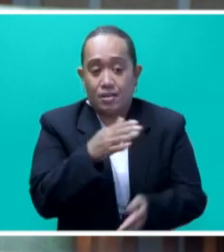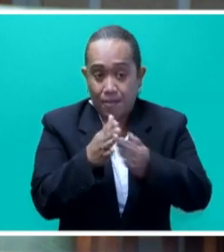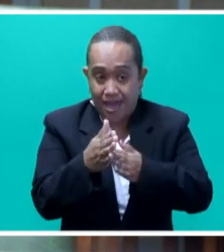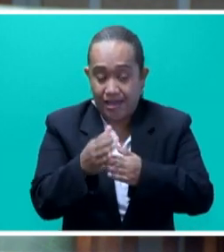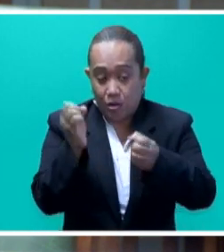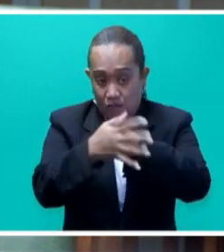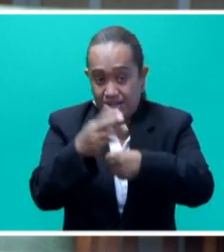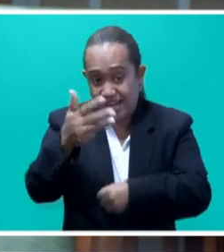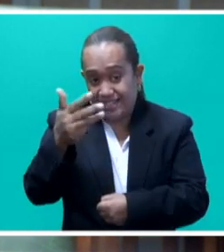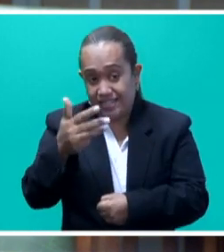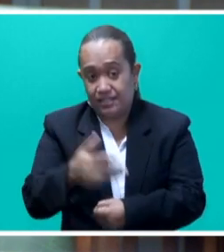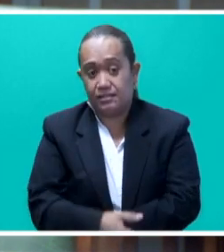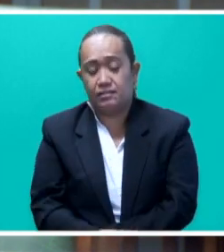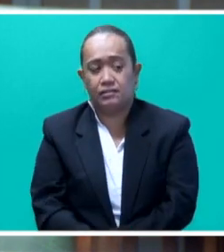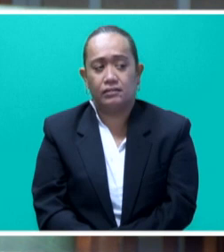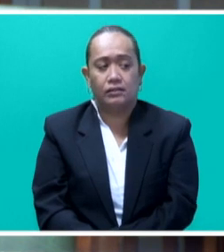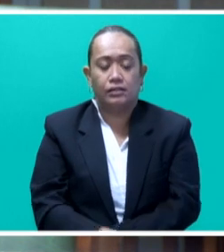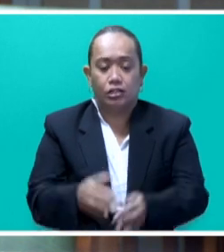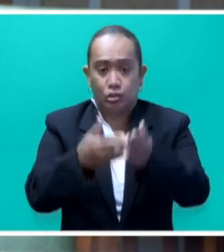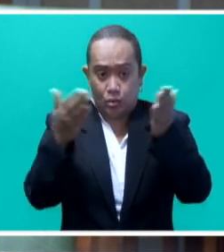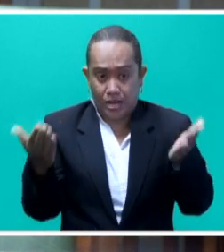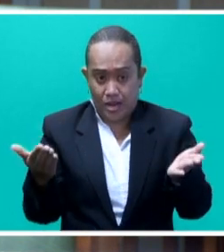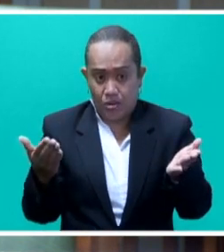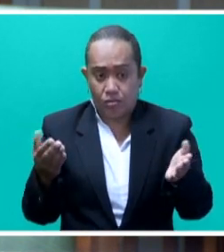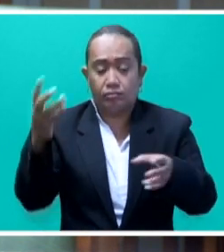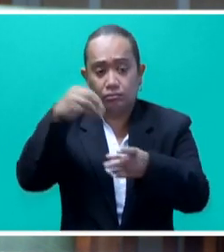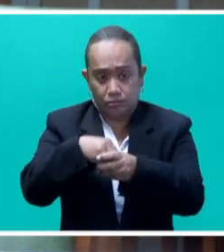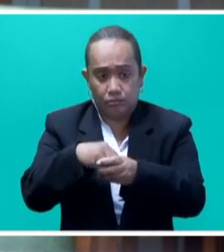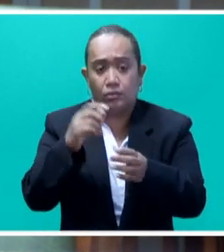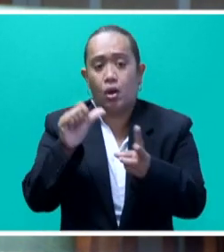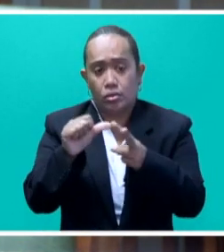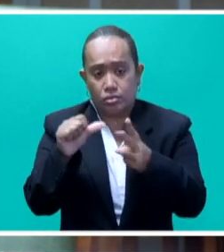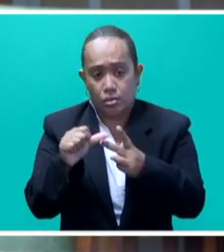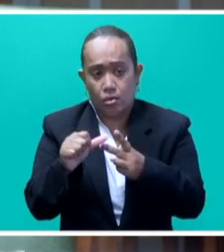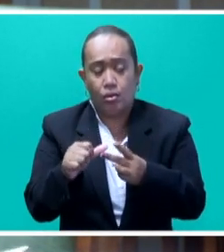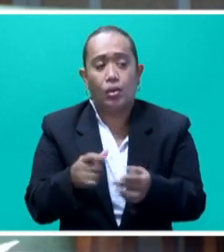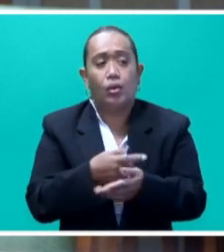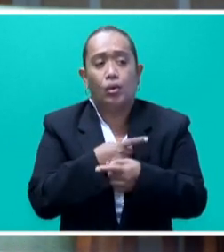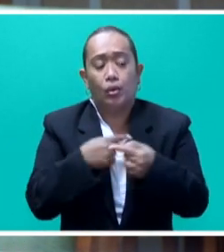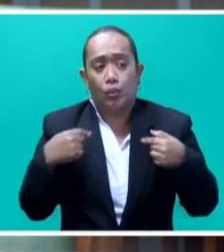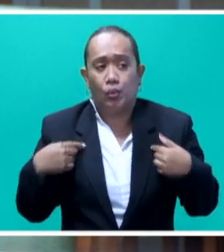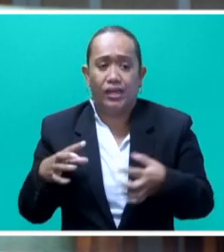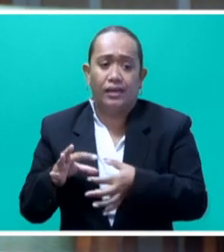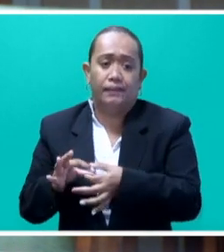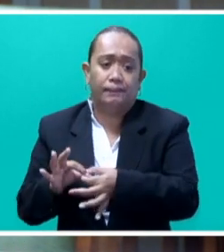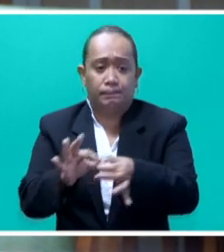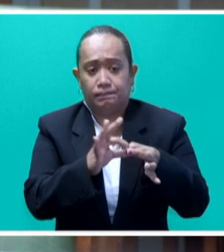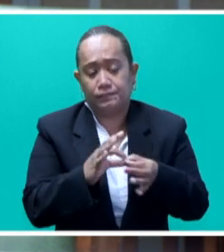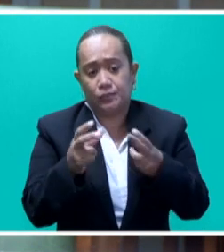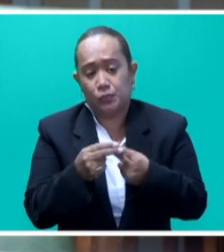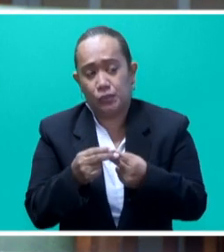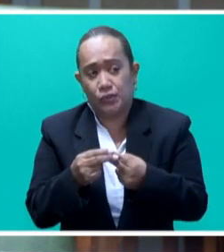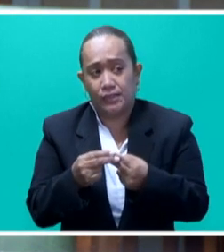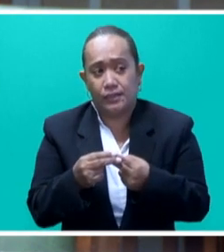Mr. Speaker, sir, as part of that also, we have engaged as part of the new scheme developed by the Fijian government